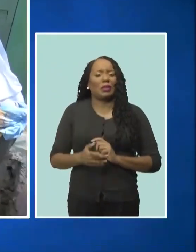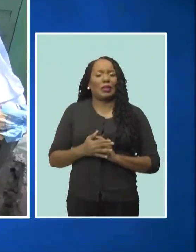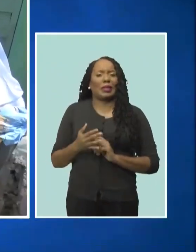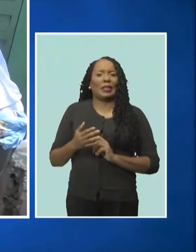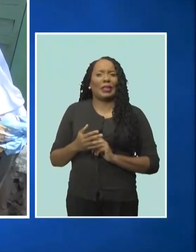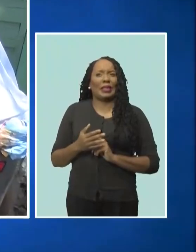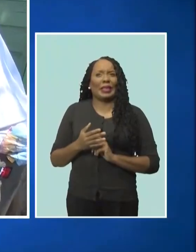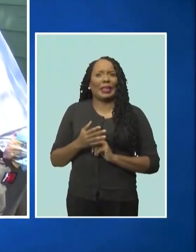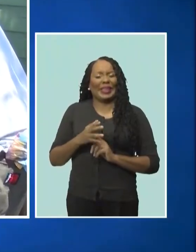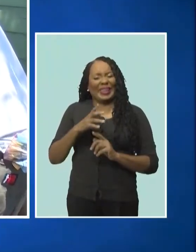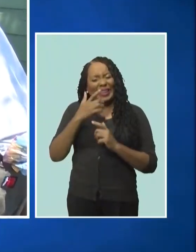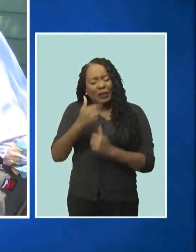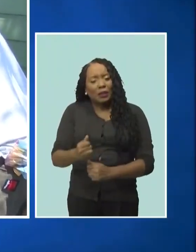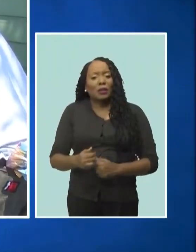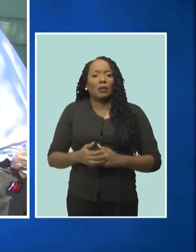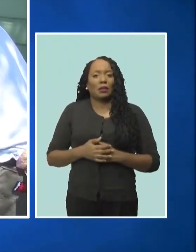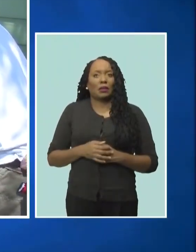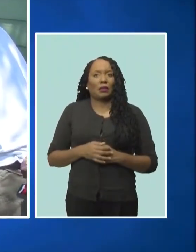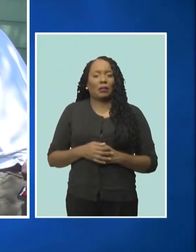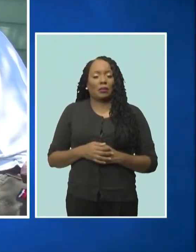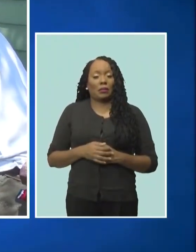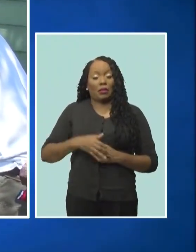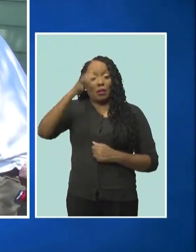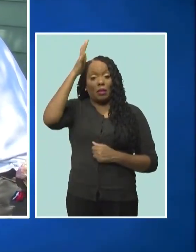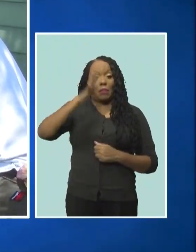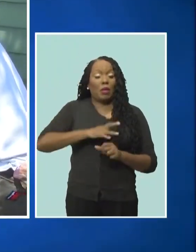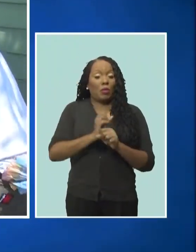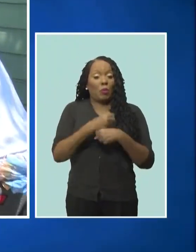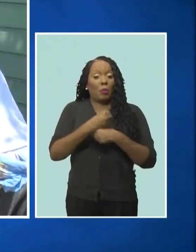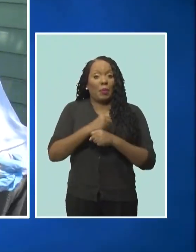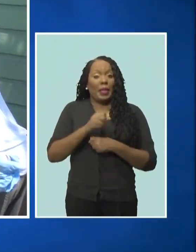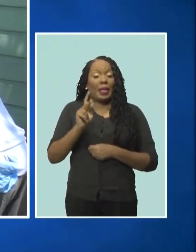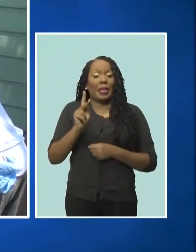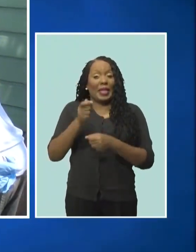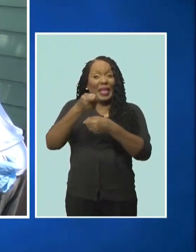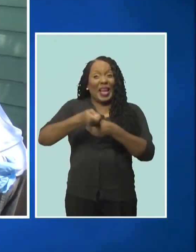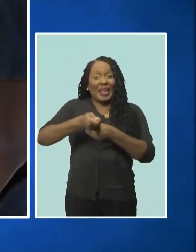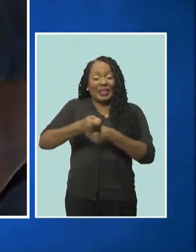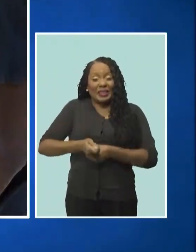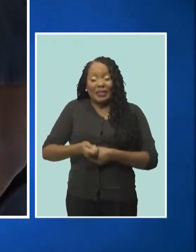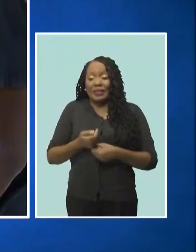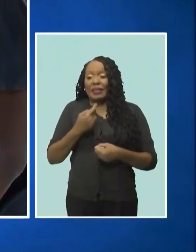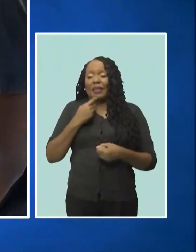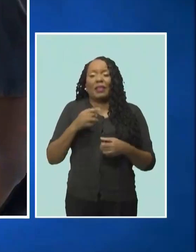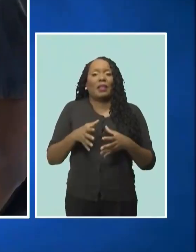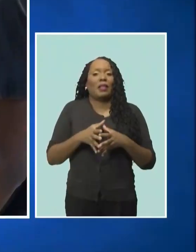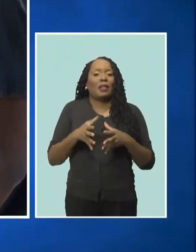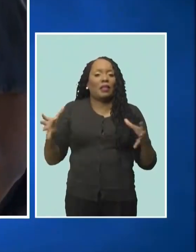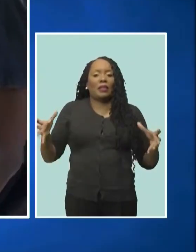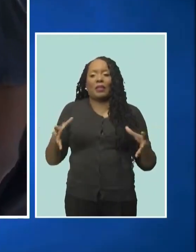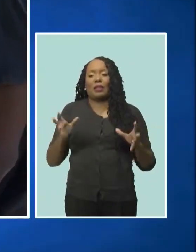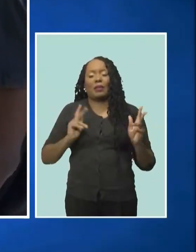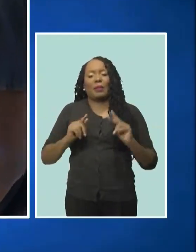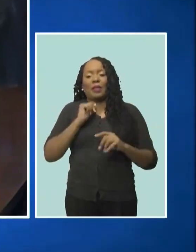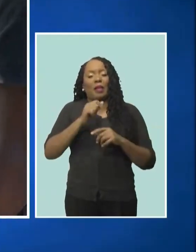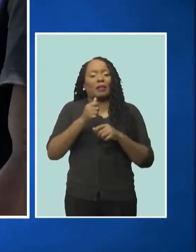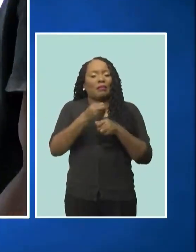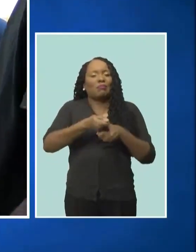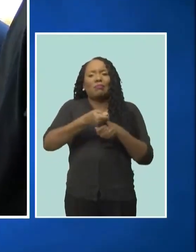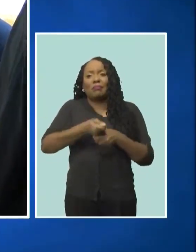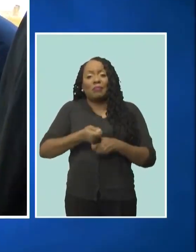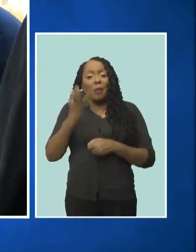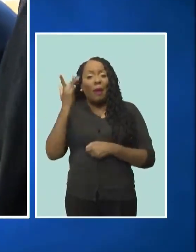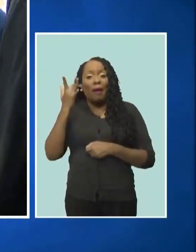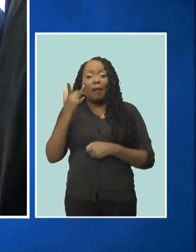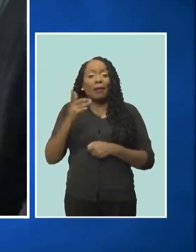kite maker Kenson Norville believes that part of the reason is a drastic decline in kite flying competitions. Mr. Norville, who has